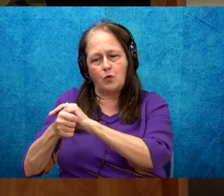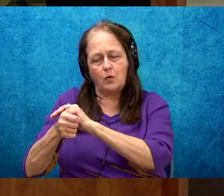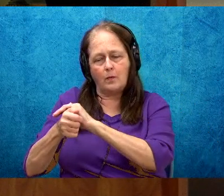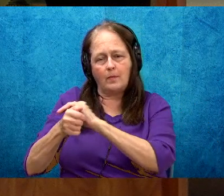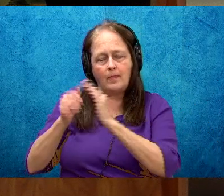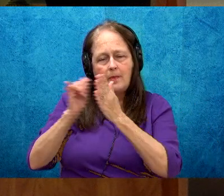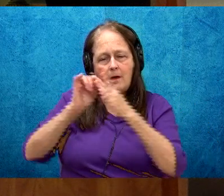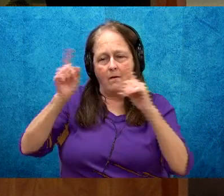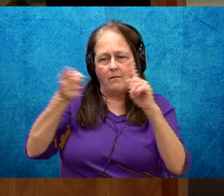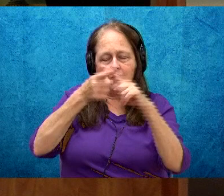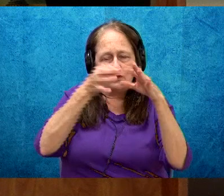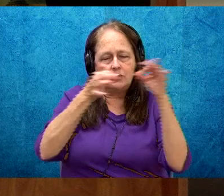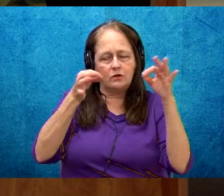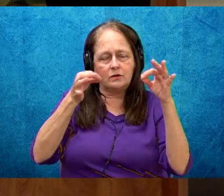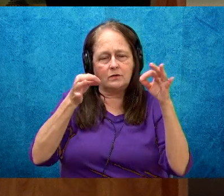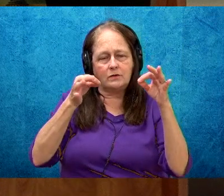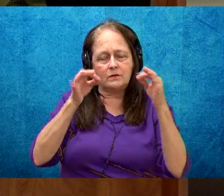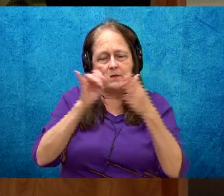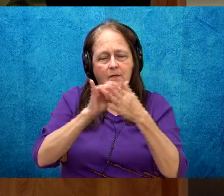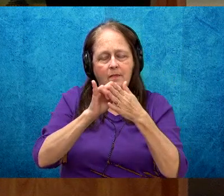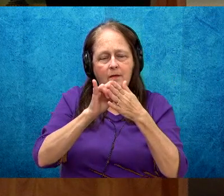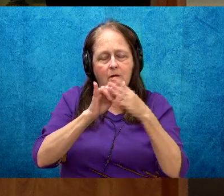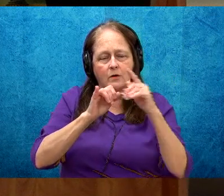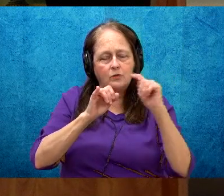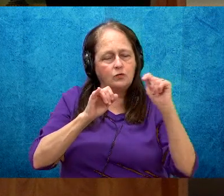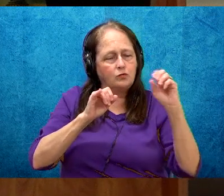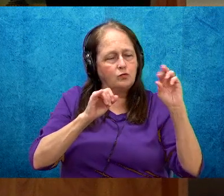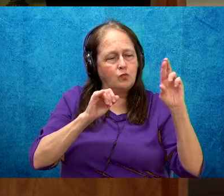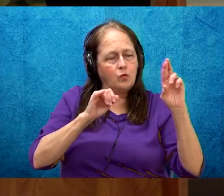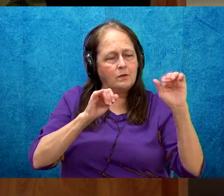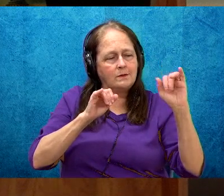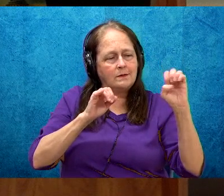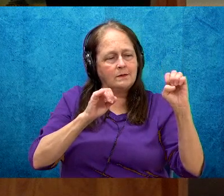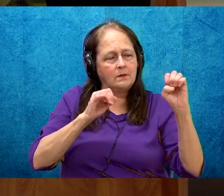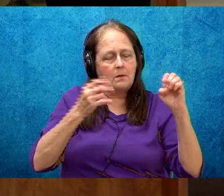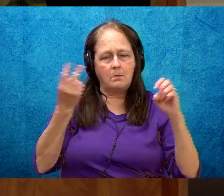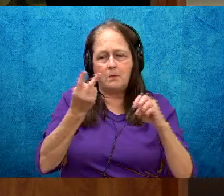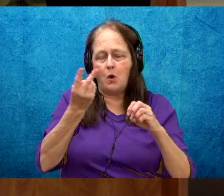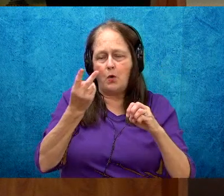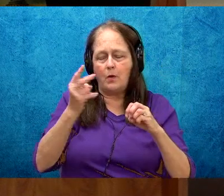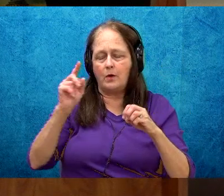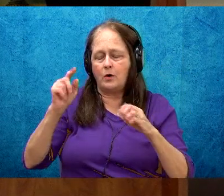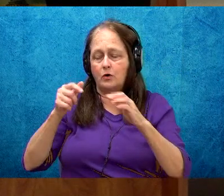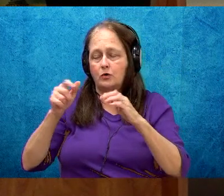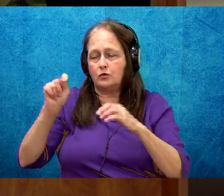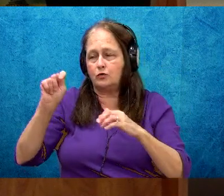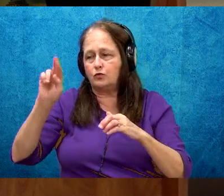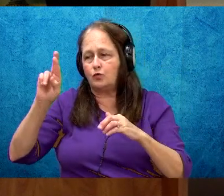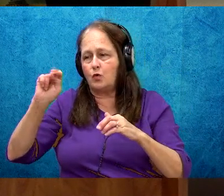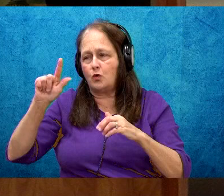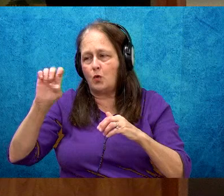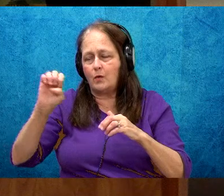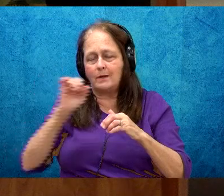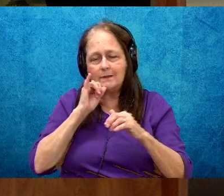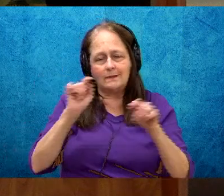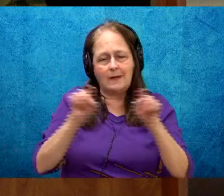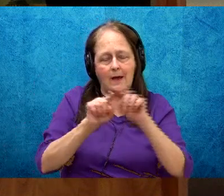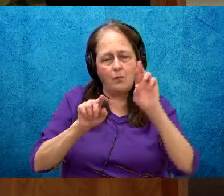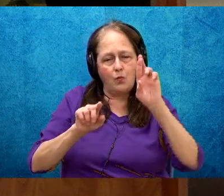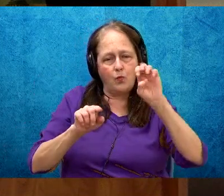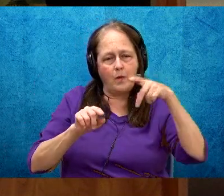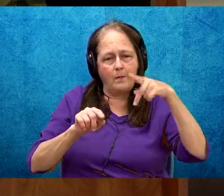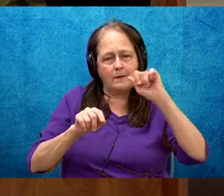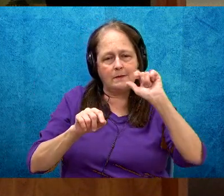first sentence, it states that the tortoises and the turtles are both reptiles. What are they doing there?